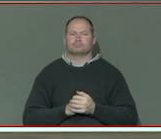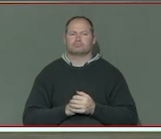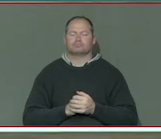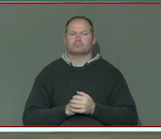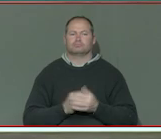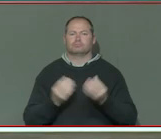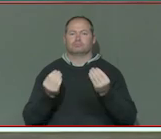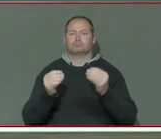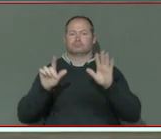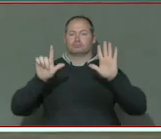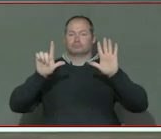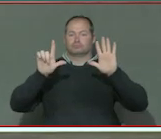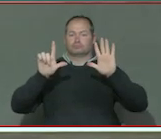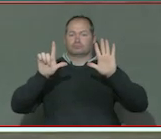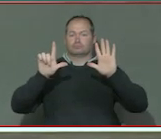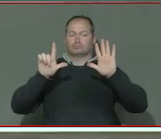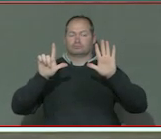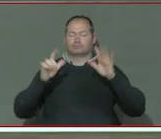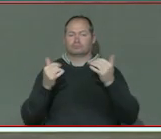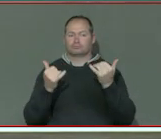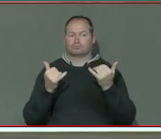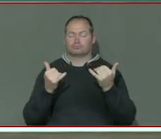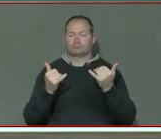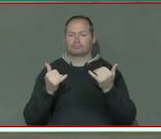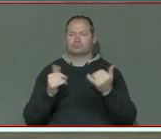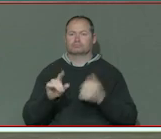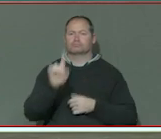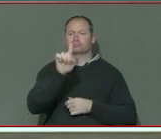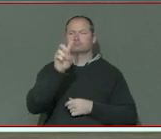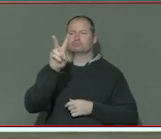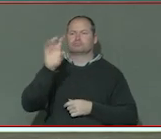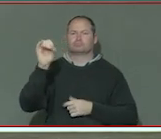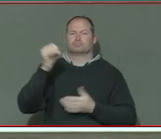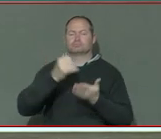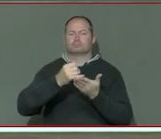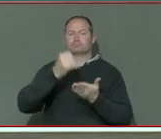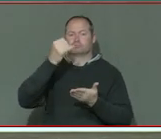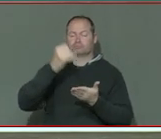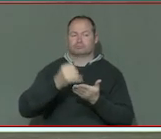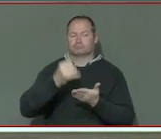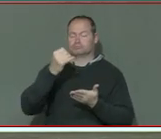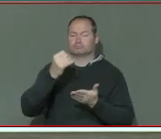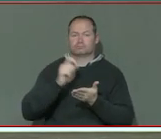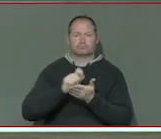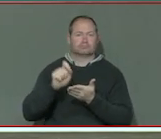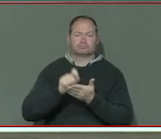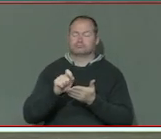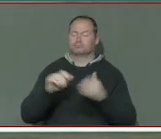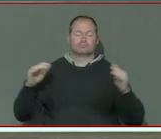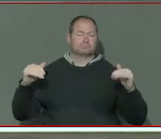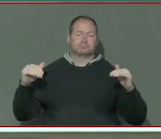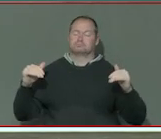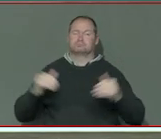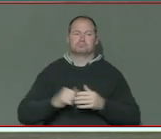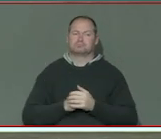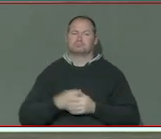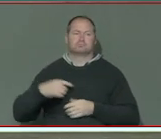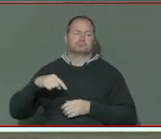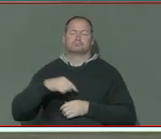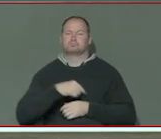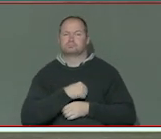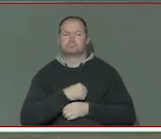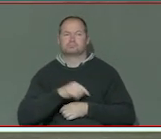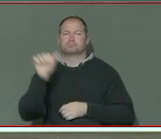Number 7, the entry to charge Collins 120 interest had not been made, so we didn't record the A,